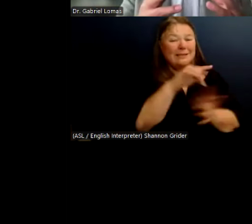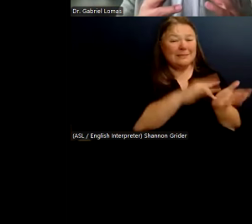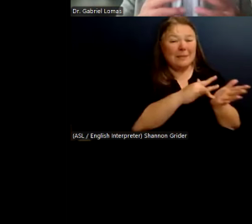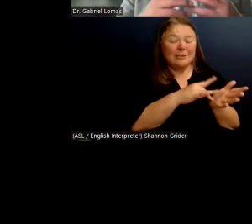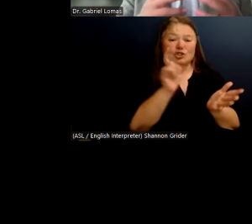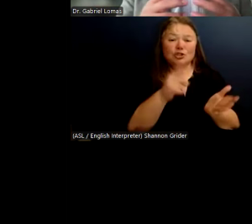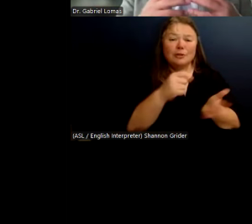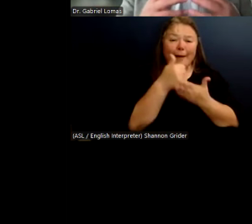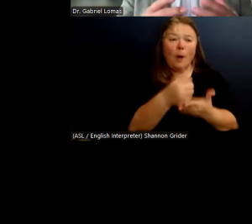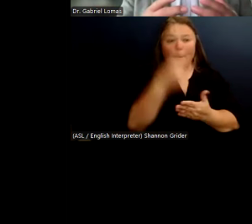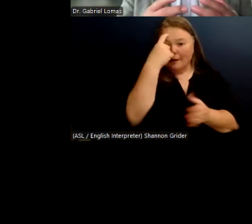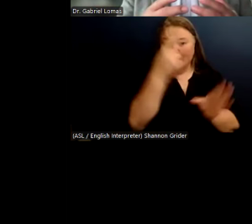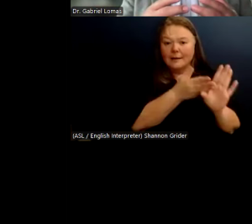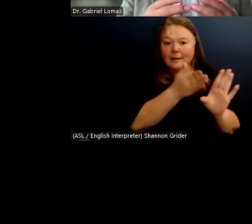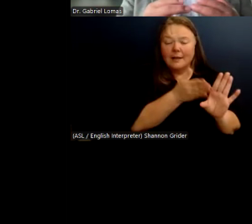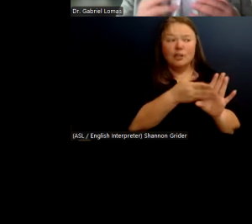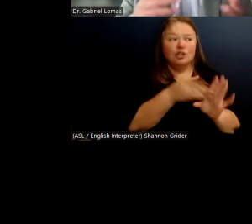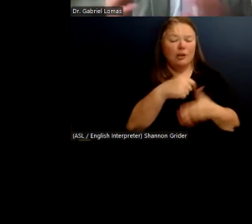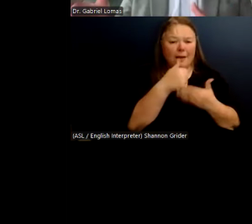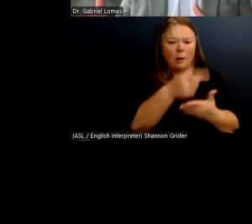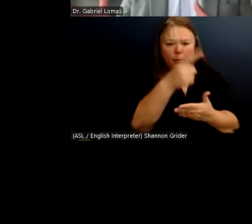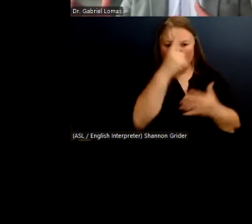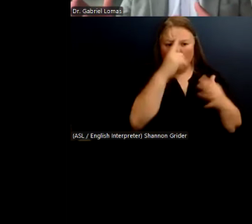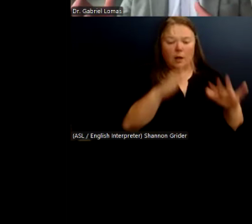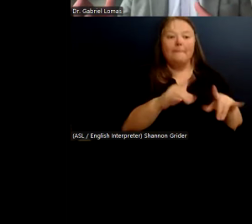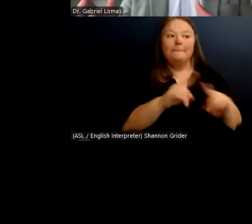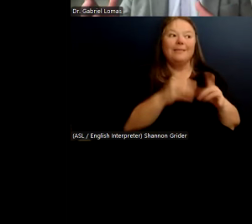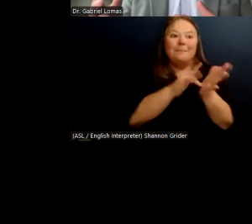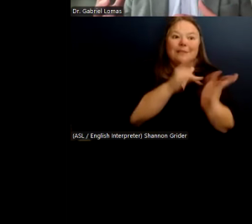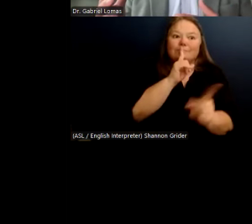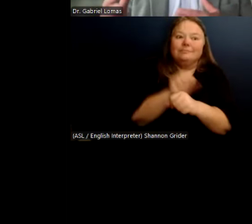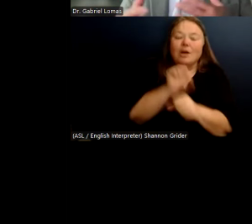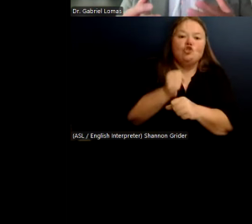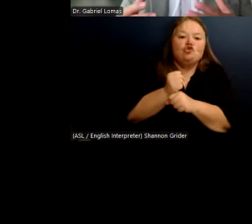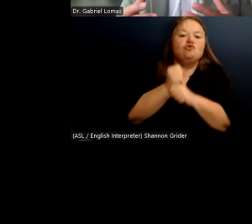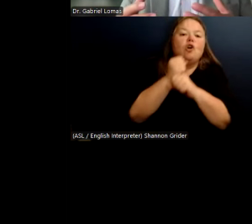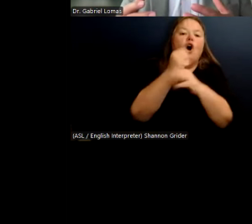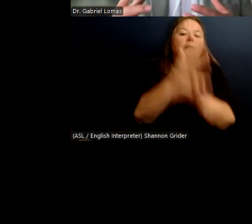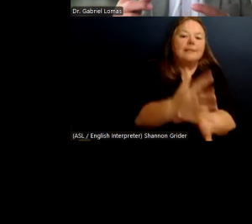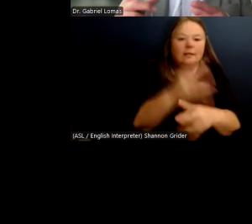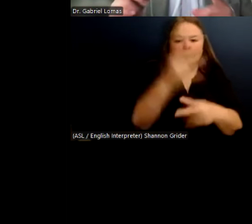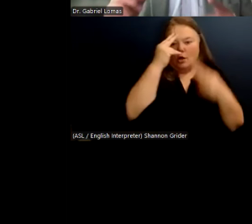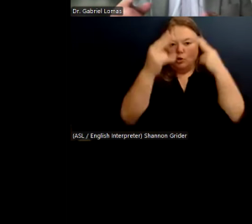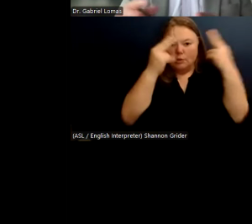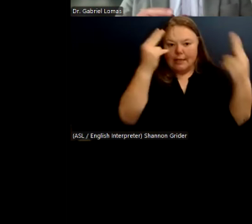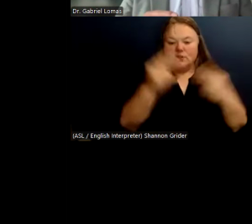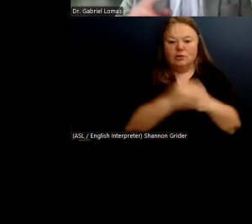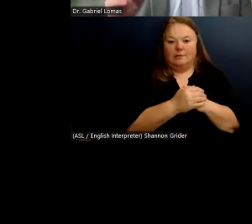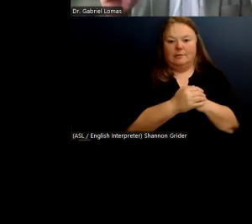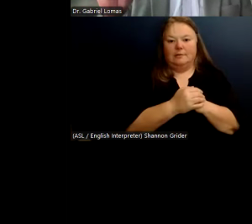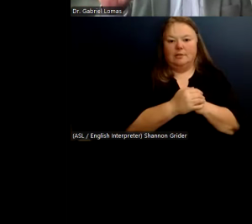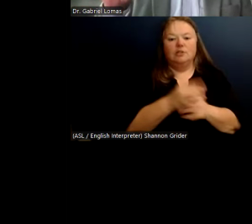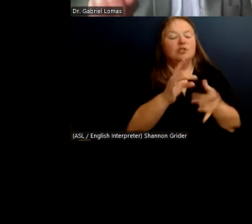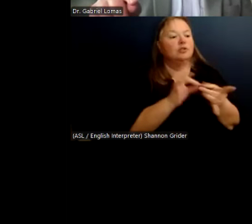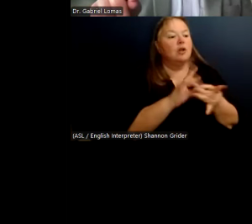her psychologically, psychiatrically, is causing her to have hallucinations. If you notice that she talked